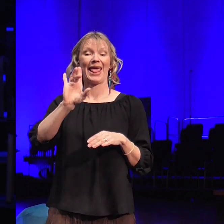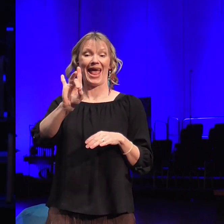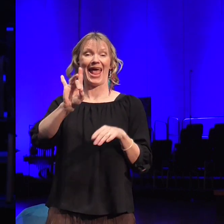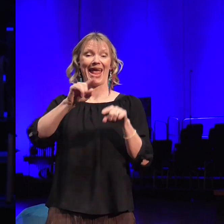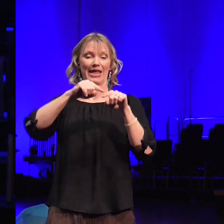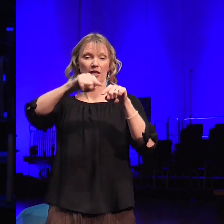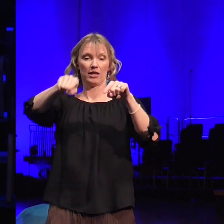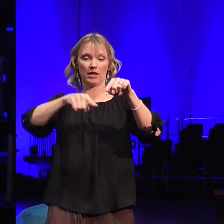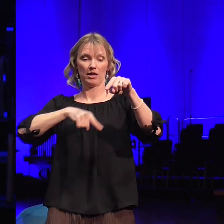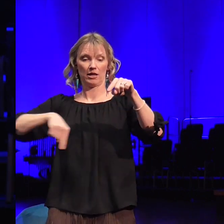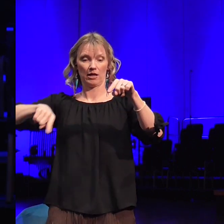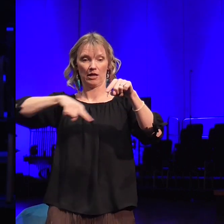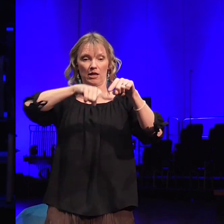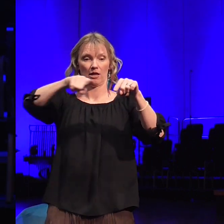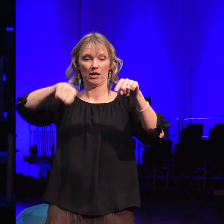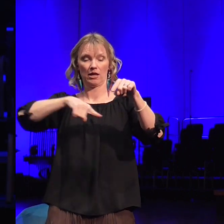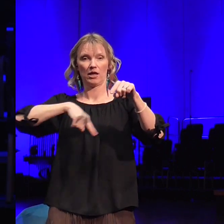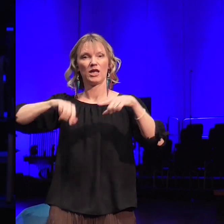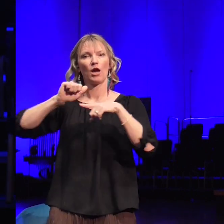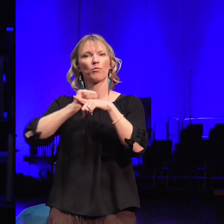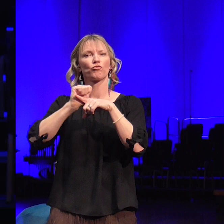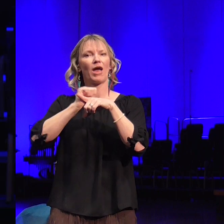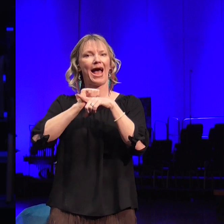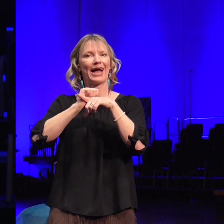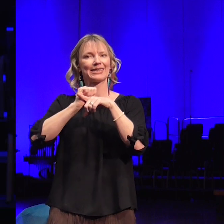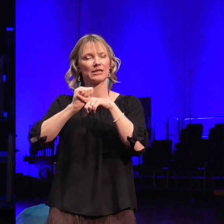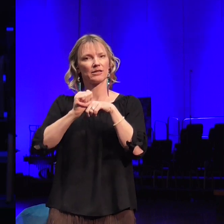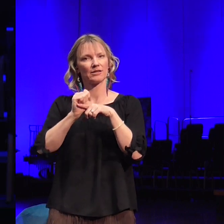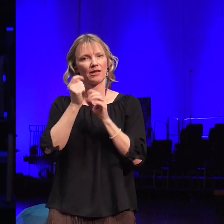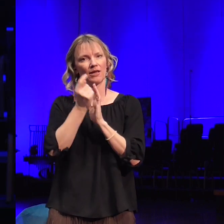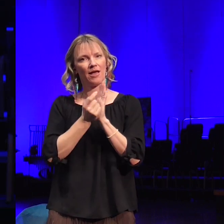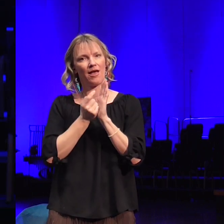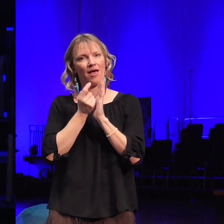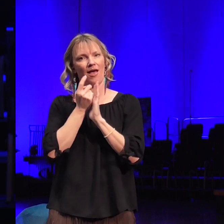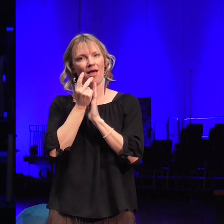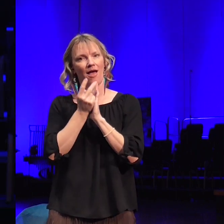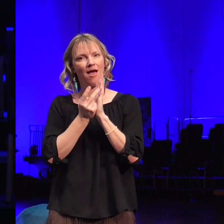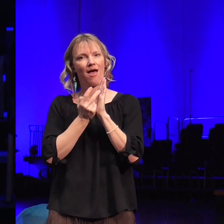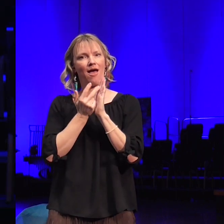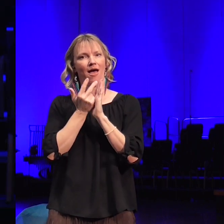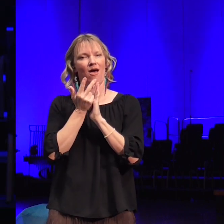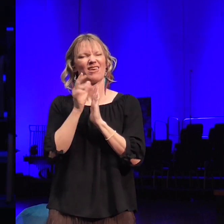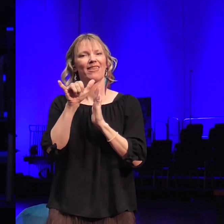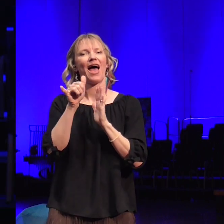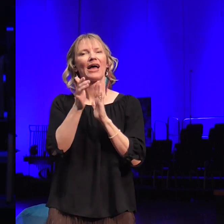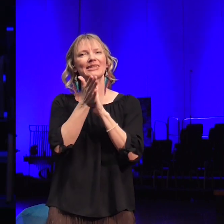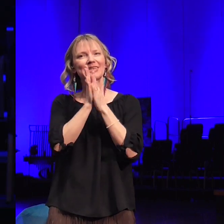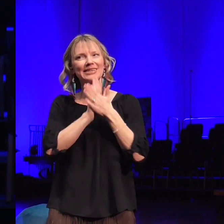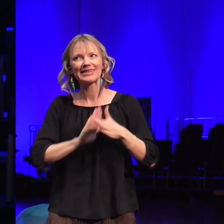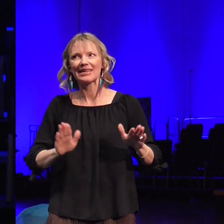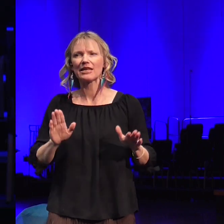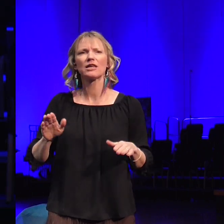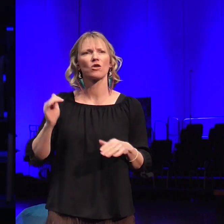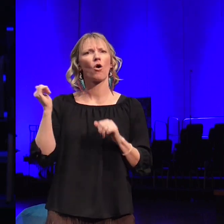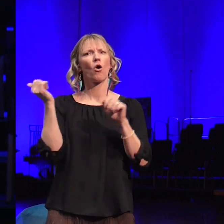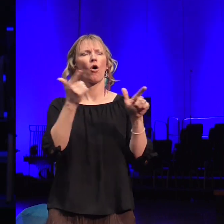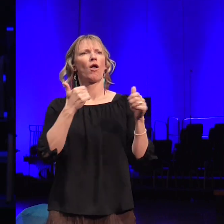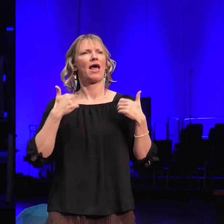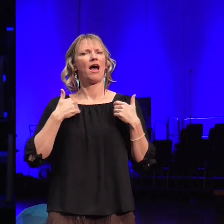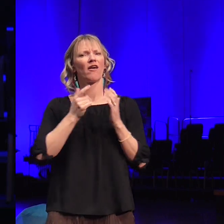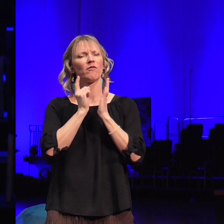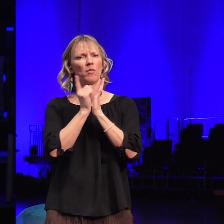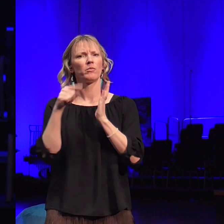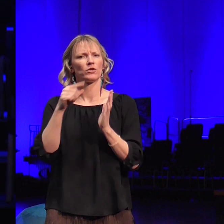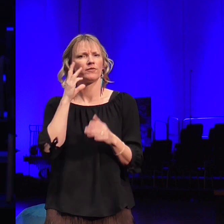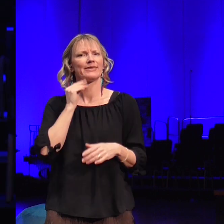they would etch it, and you would practice your edges for hours just by skating around. Stillness. You all have moments, I'm sure, where